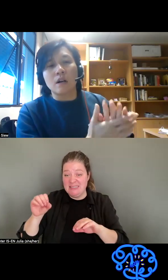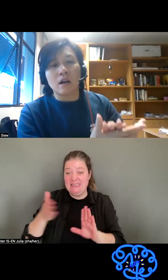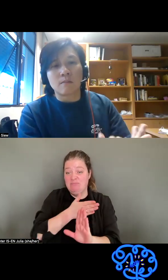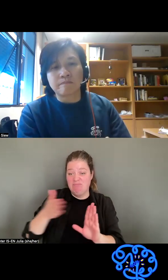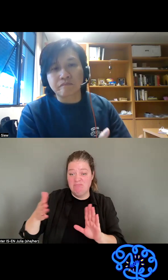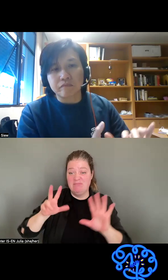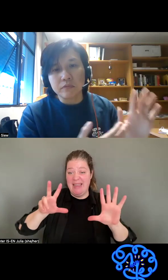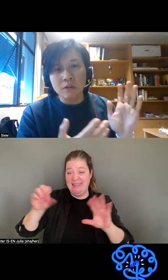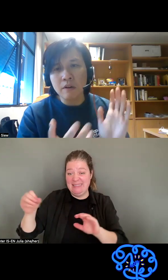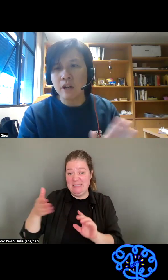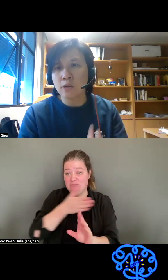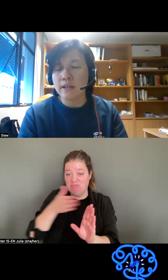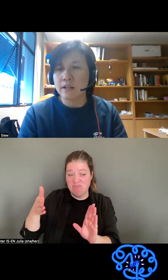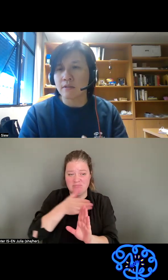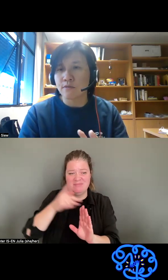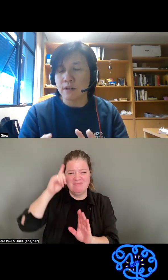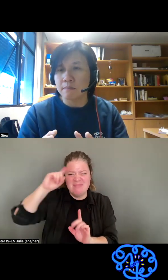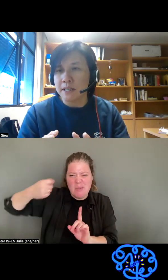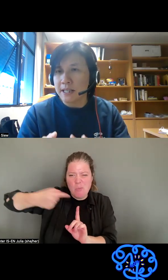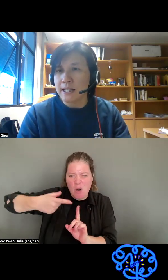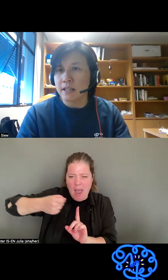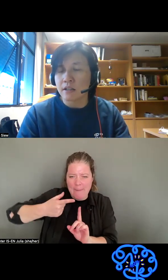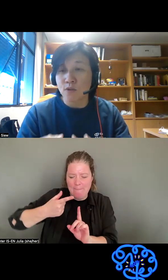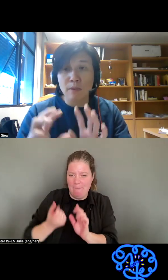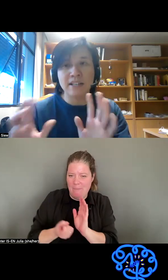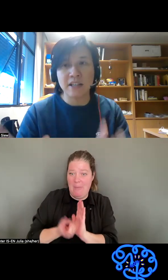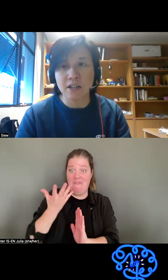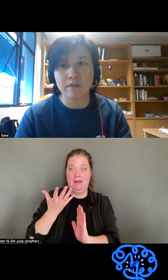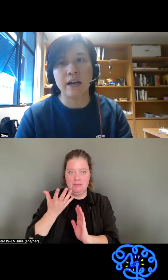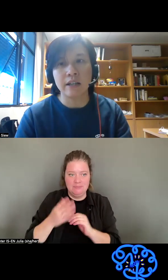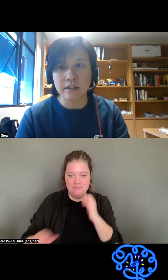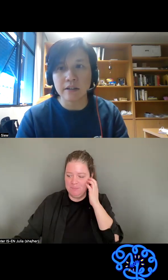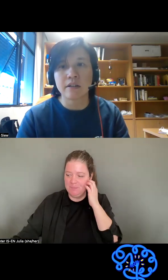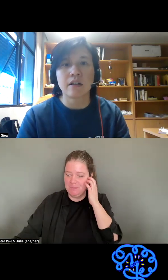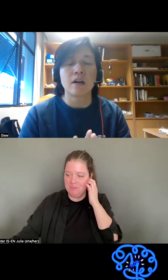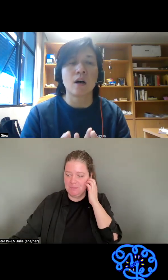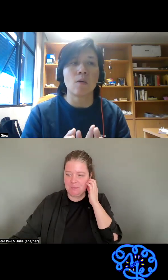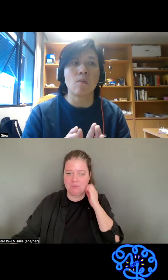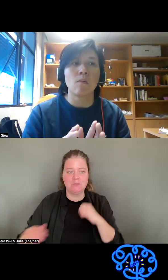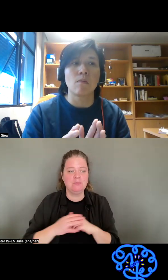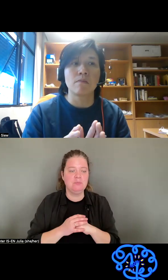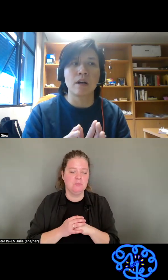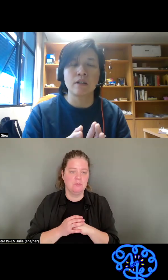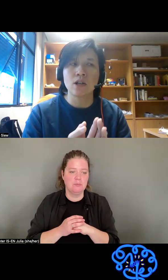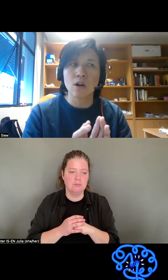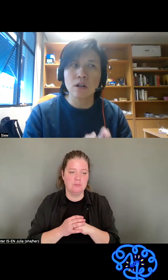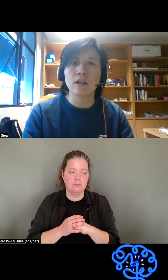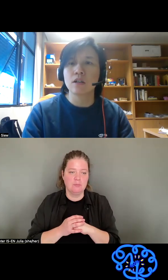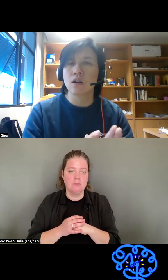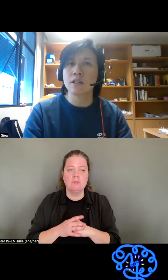So what we are doing here is basically a formalization of that idea. Um, I